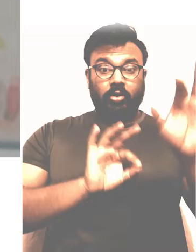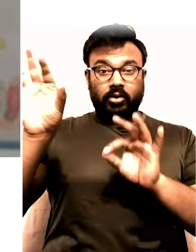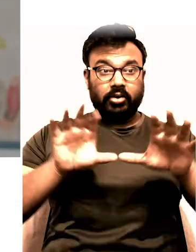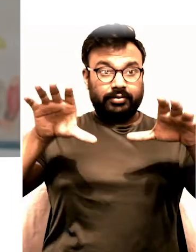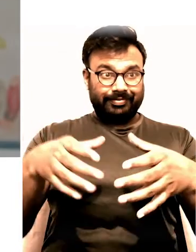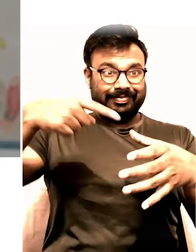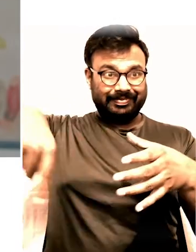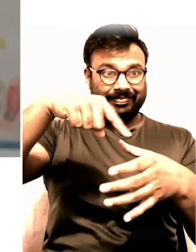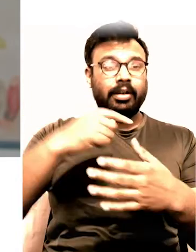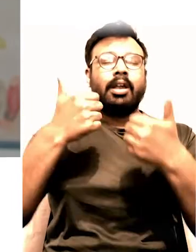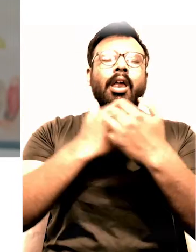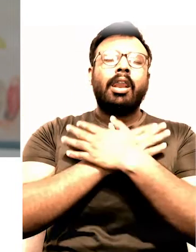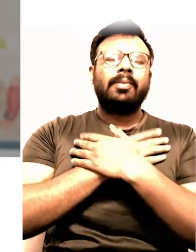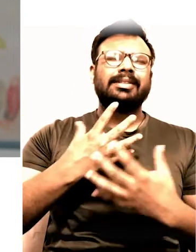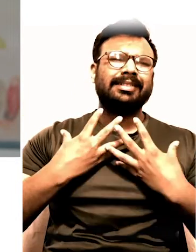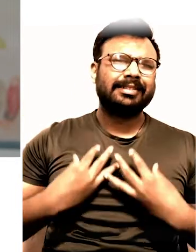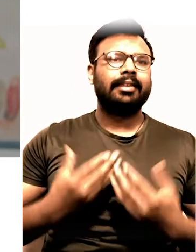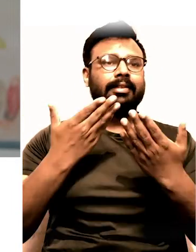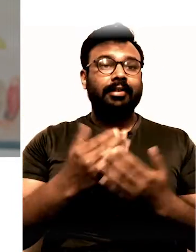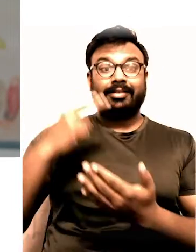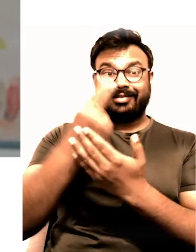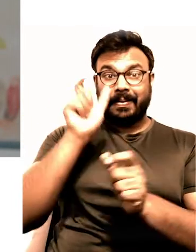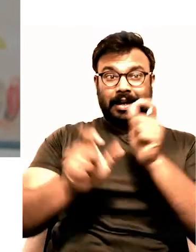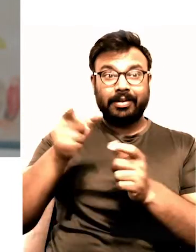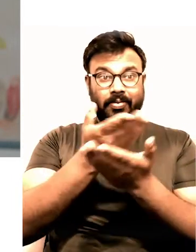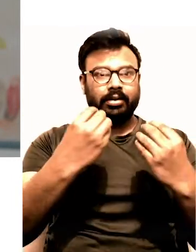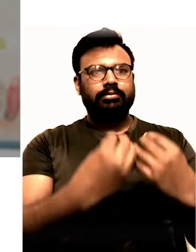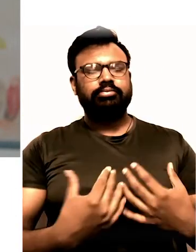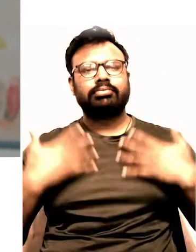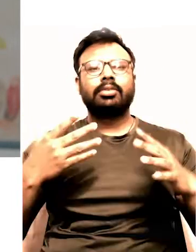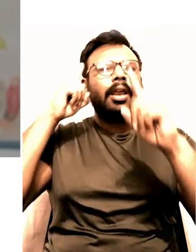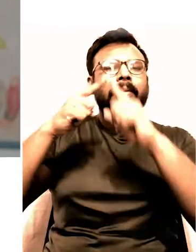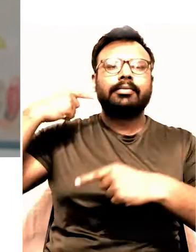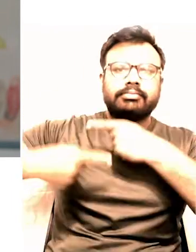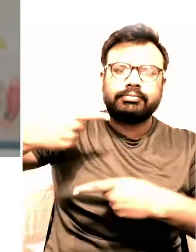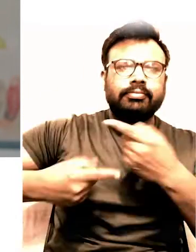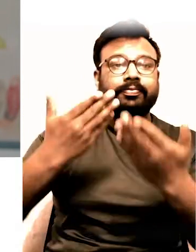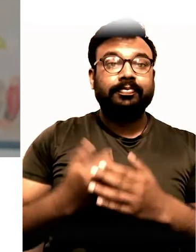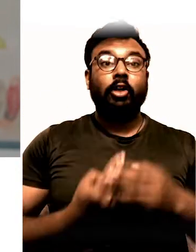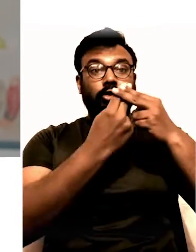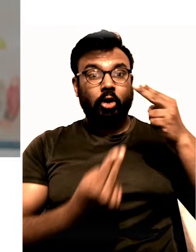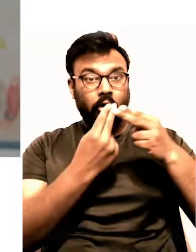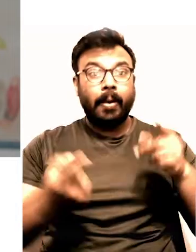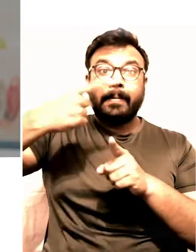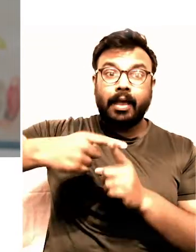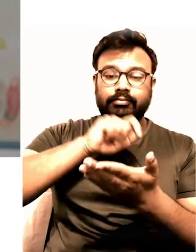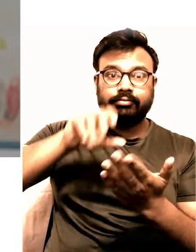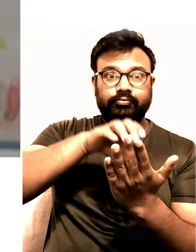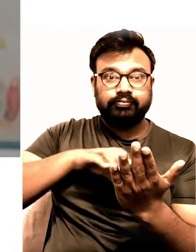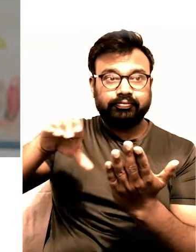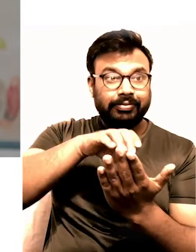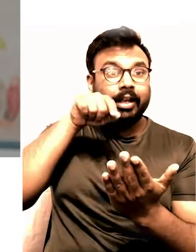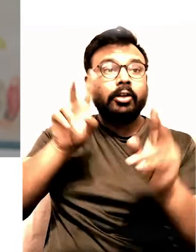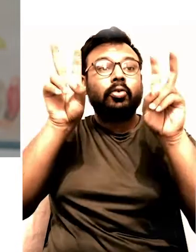The genre of tragic romances has inspired artists for generations. A story and a poem of forbidden